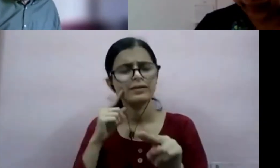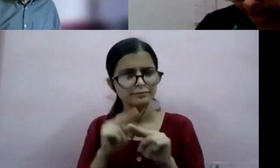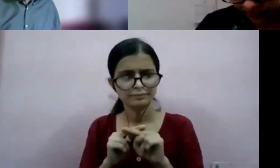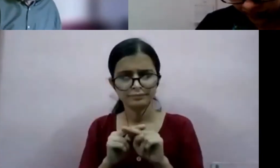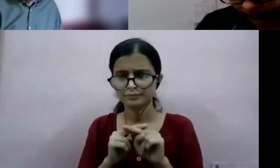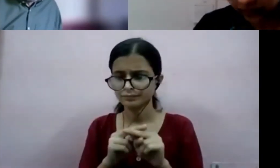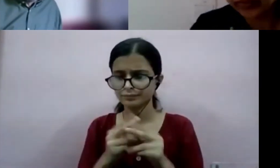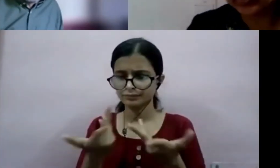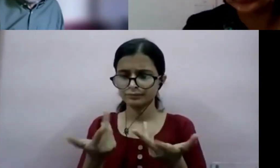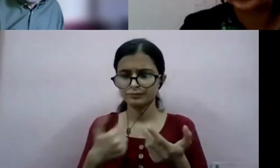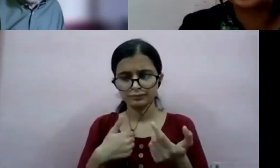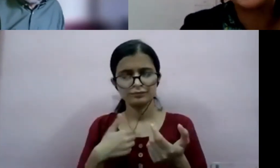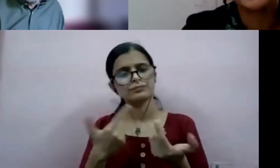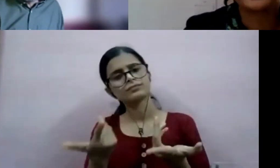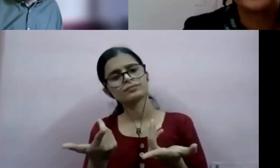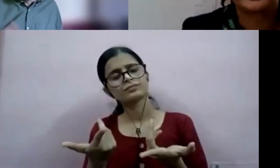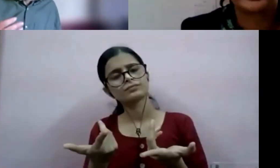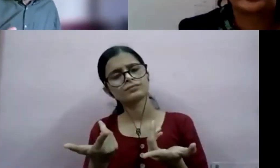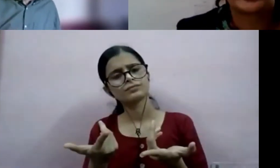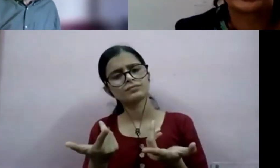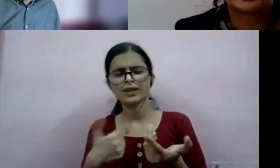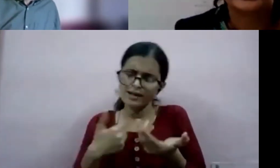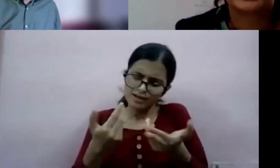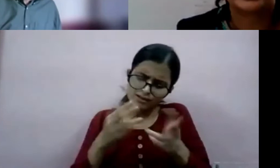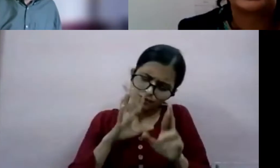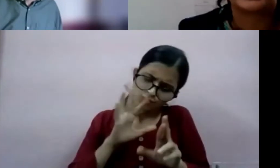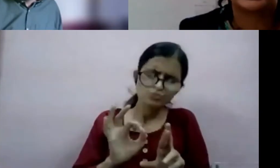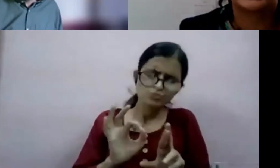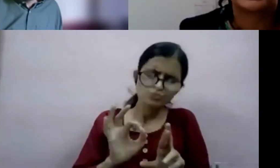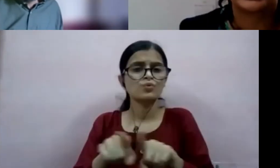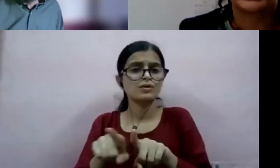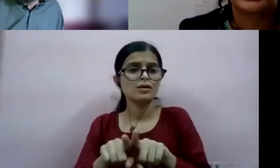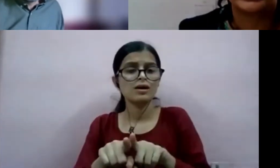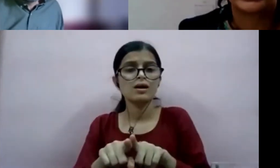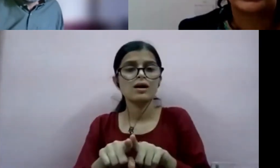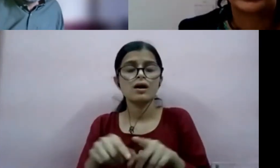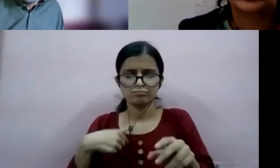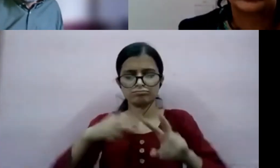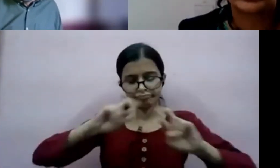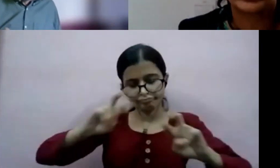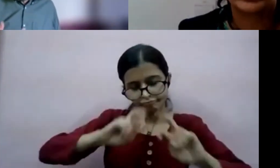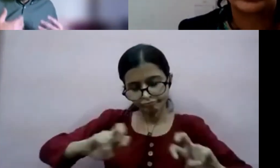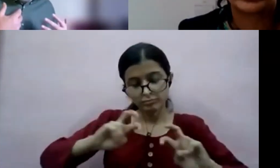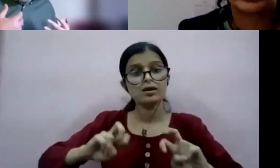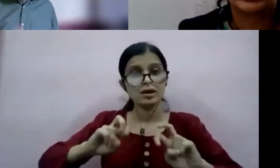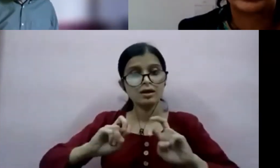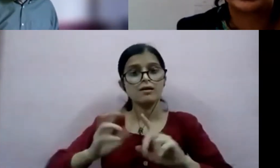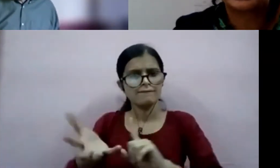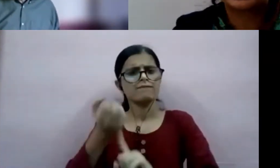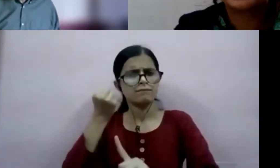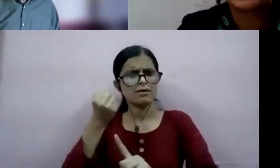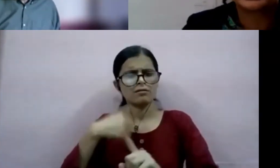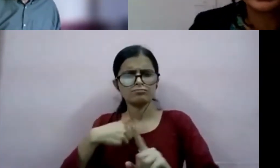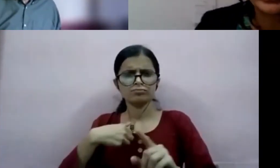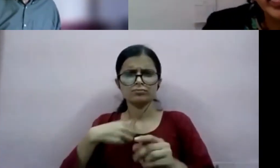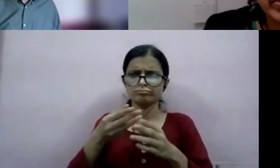I analyze the data? I obviously, because I'm mostly a qualitative researcher, I'm framing it through